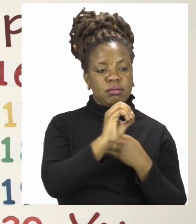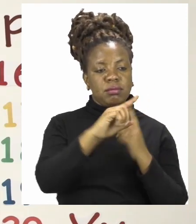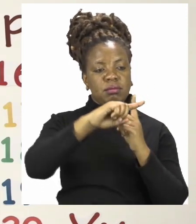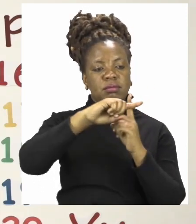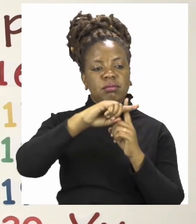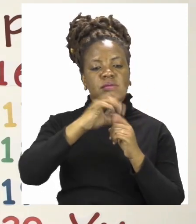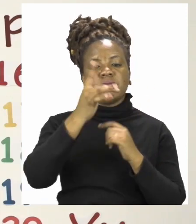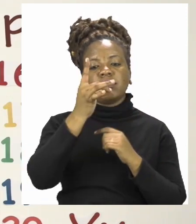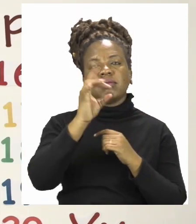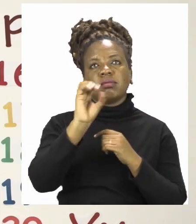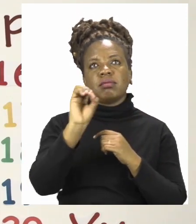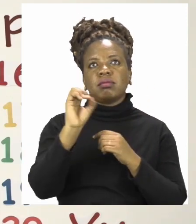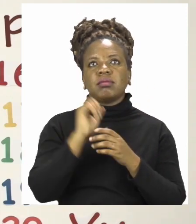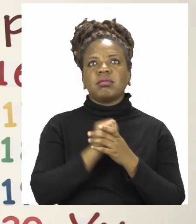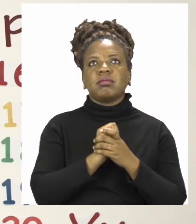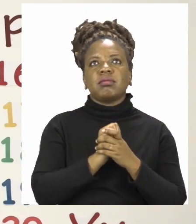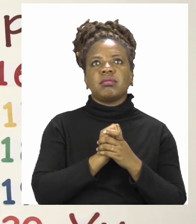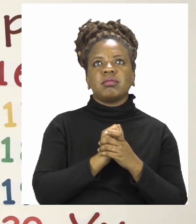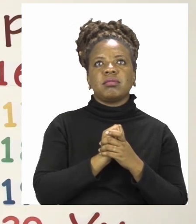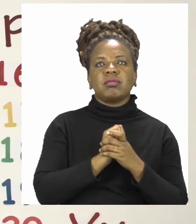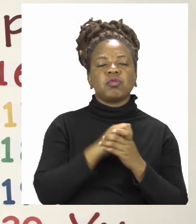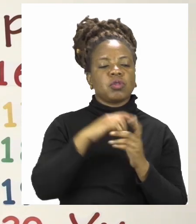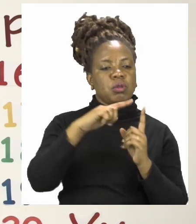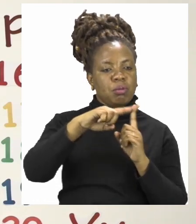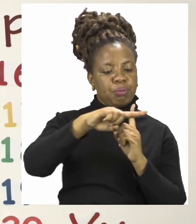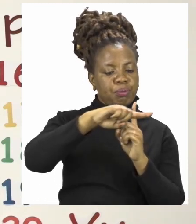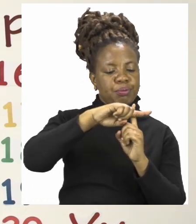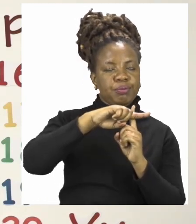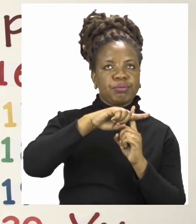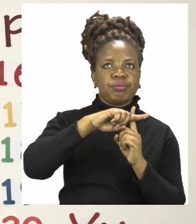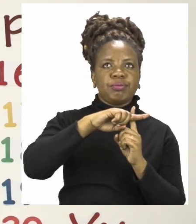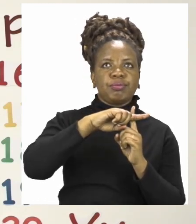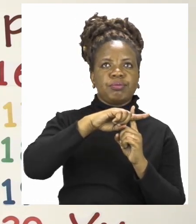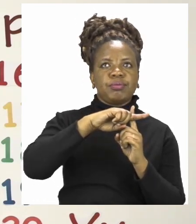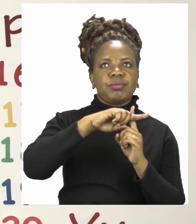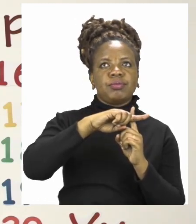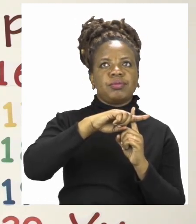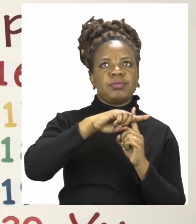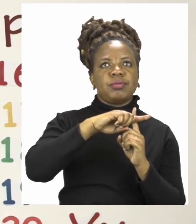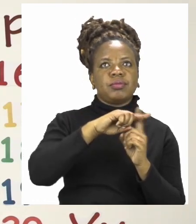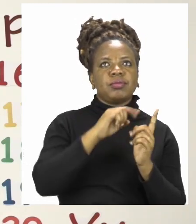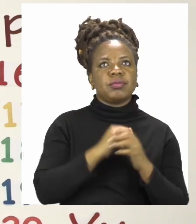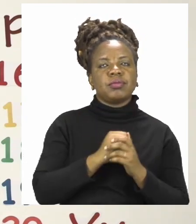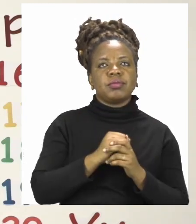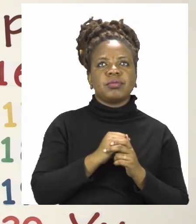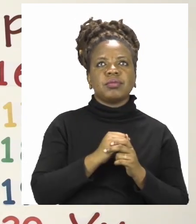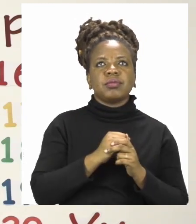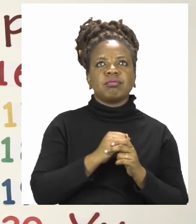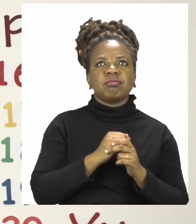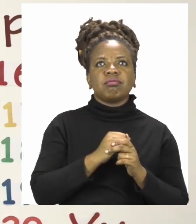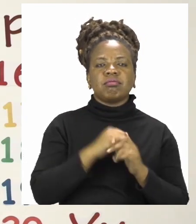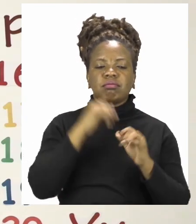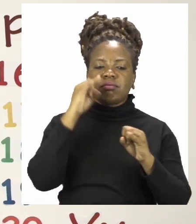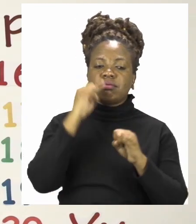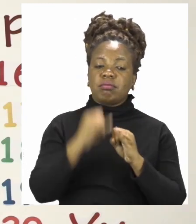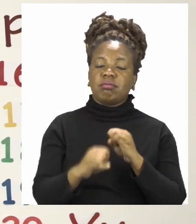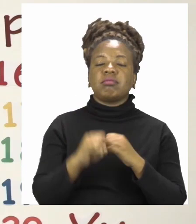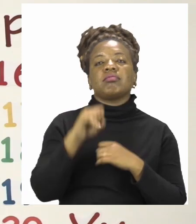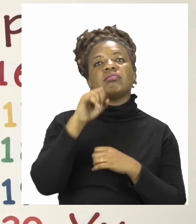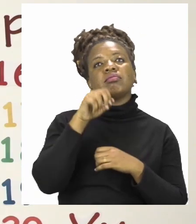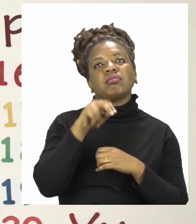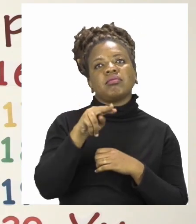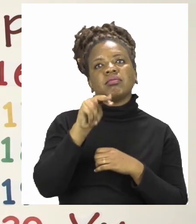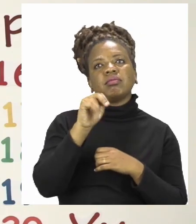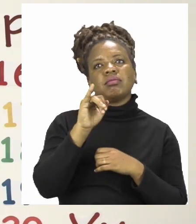Now we need to add another plus because remember we're breaking down the numbers. The last one is units. And